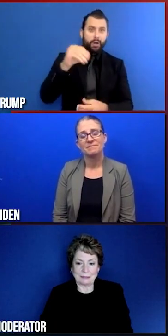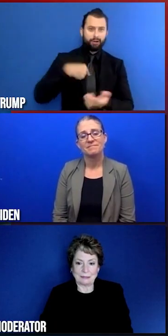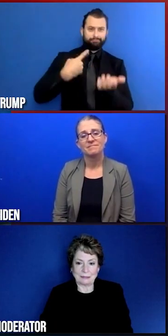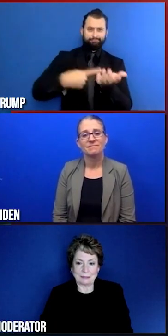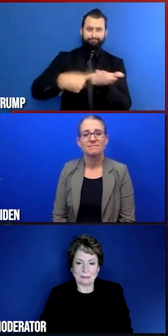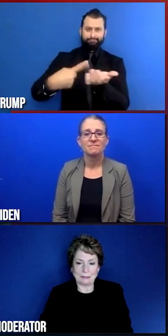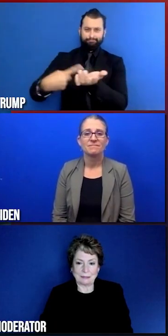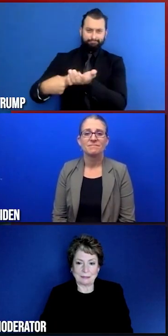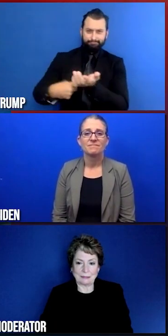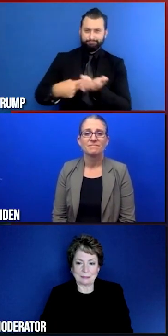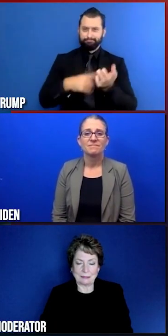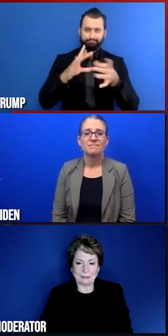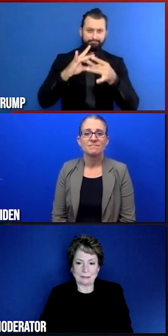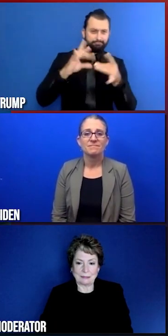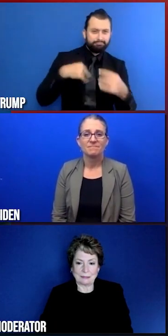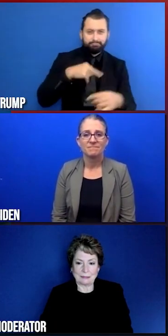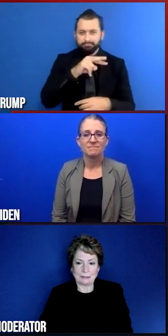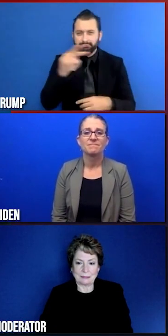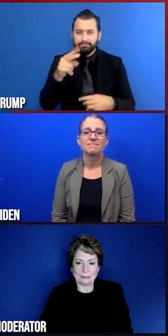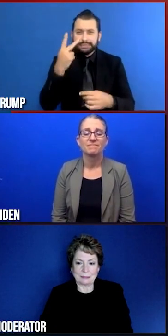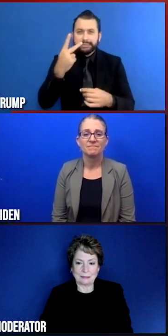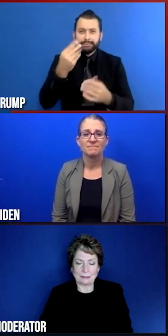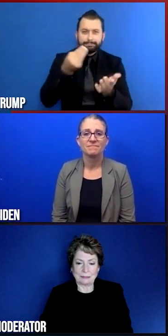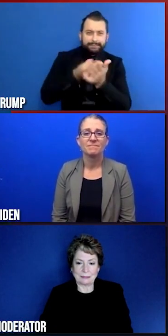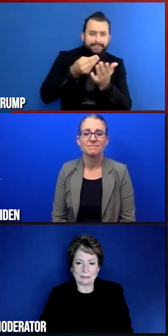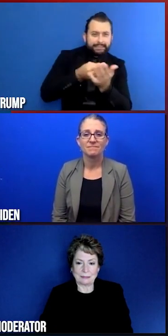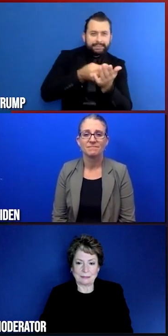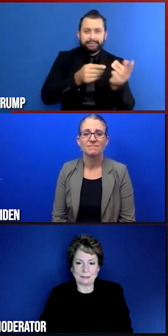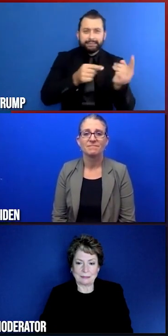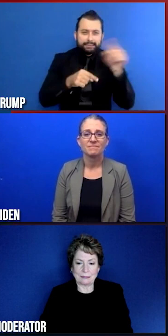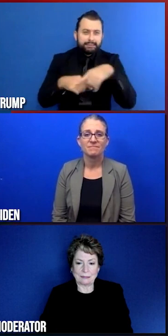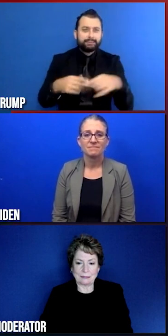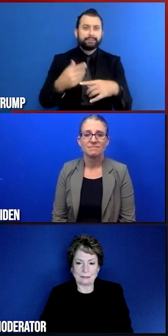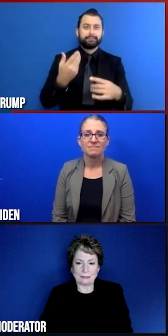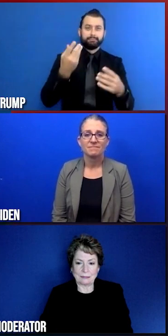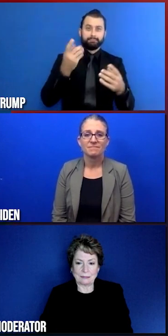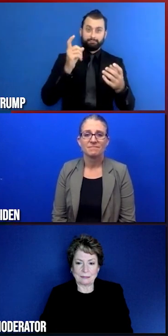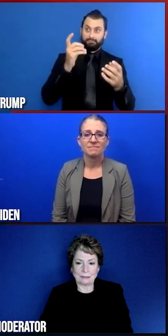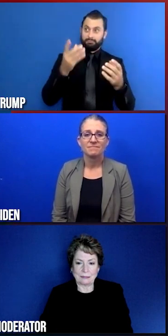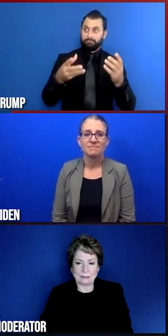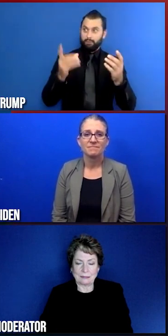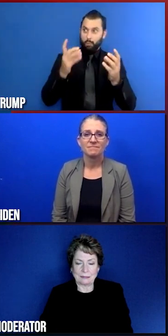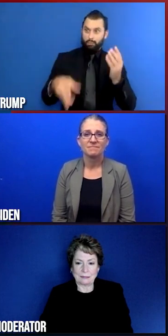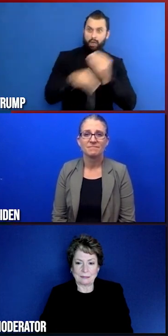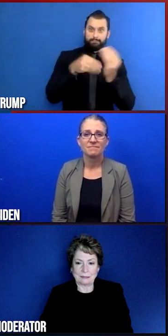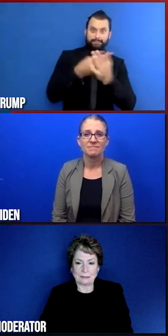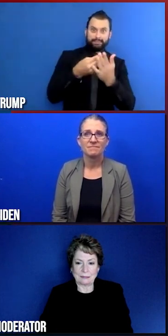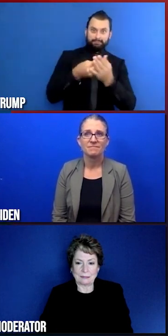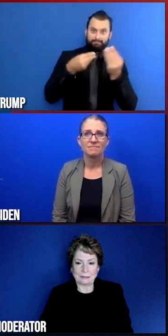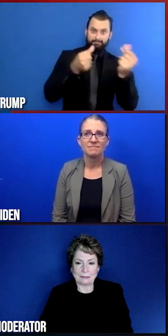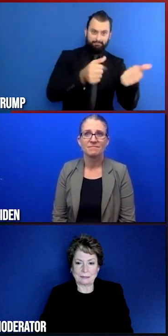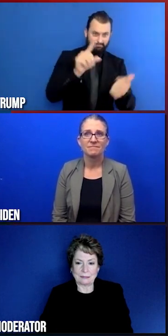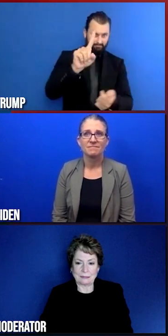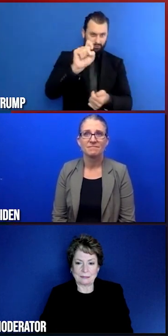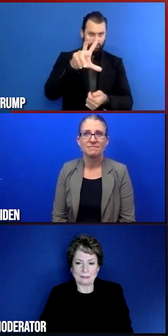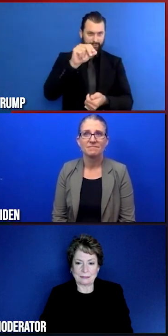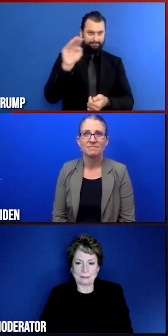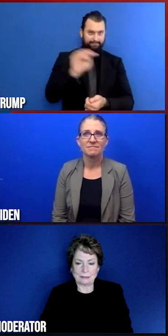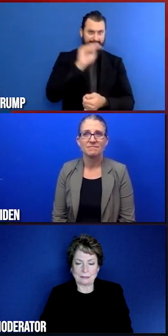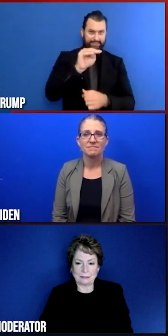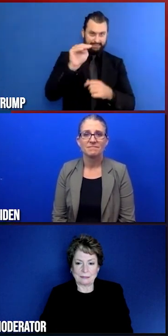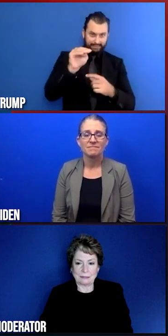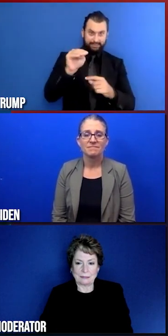Russia. I sold, while he was selling pillows and sheets, I sold tank busters to Ukraine. There has been